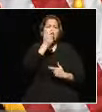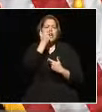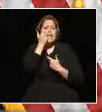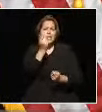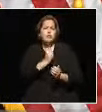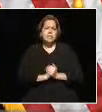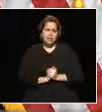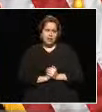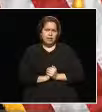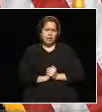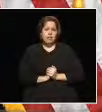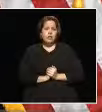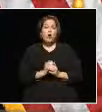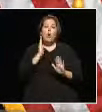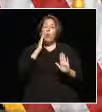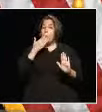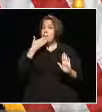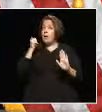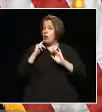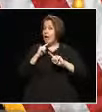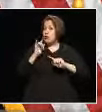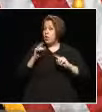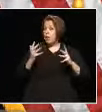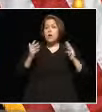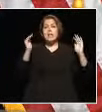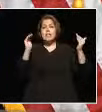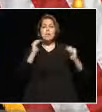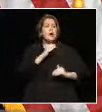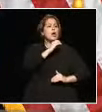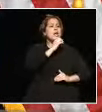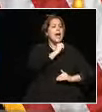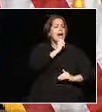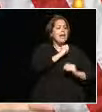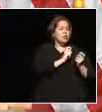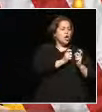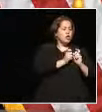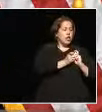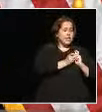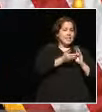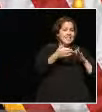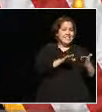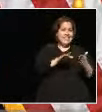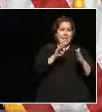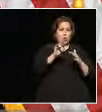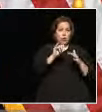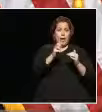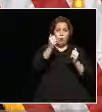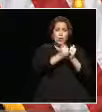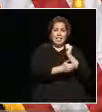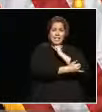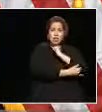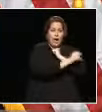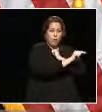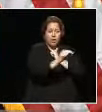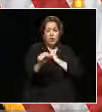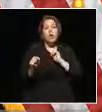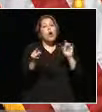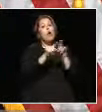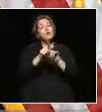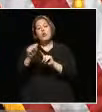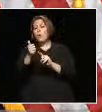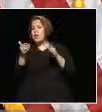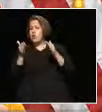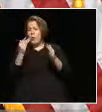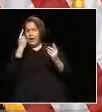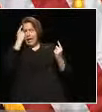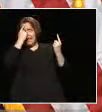question. What would better answer that is comparing age-adjusted death rate between county to county, and then also in another way